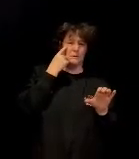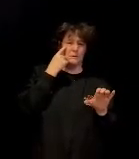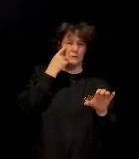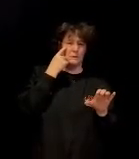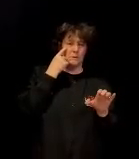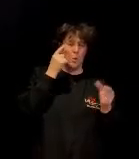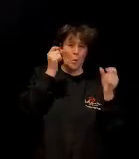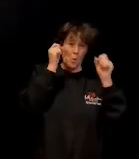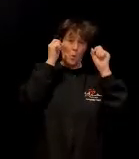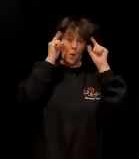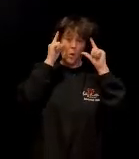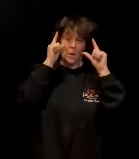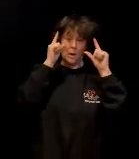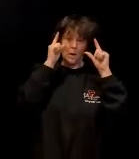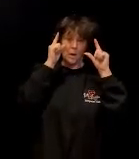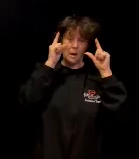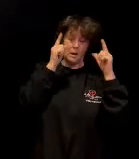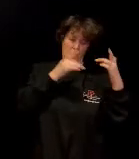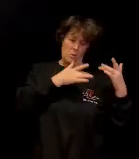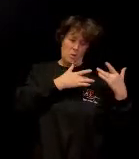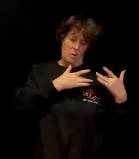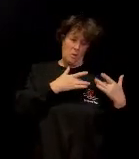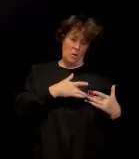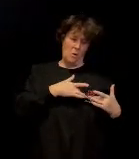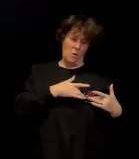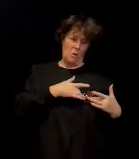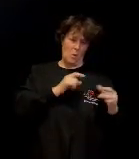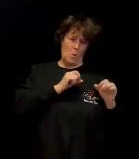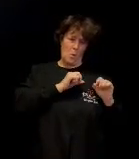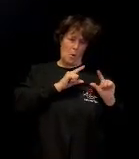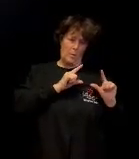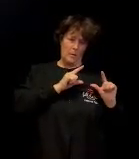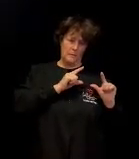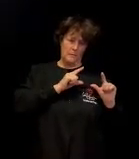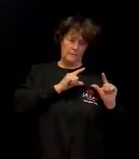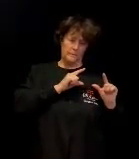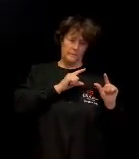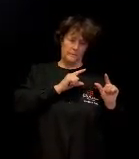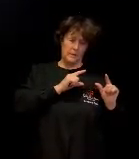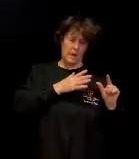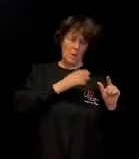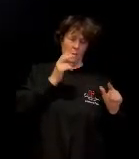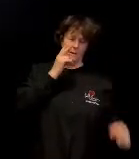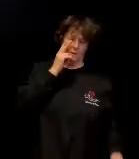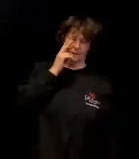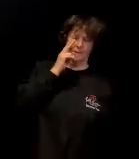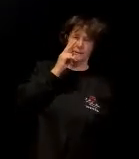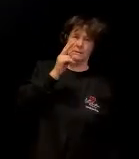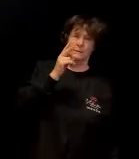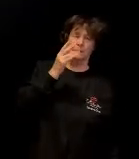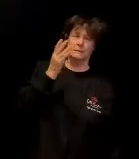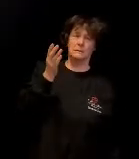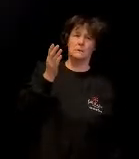eyes of my heart, Lord. Open the eyes of my heart. I want to see you.